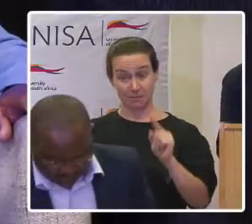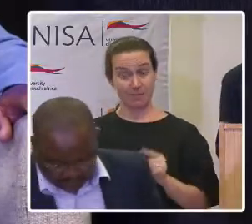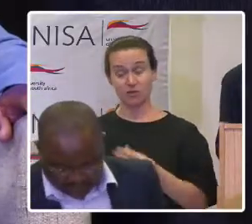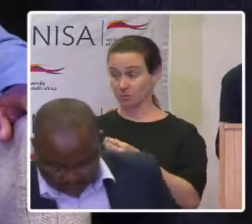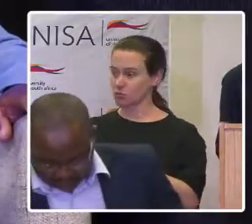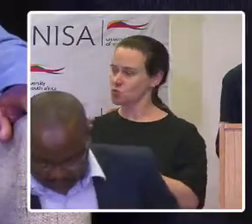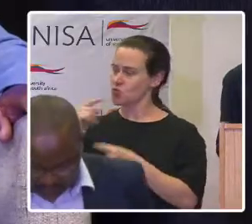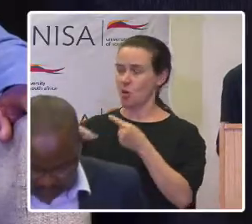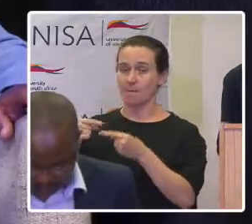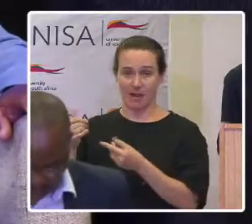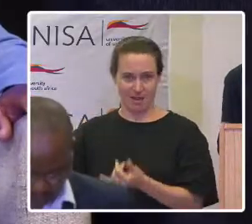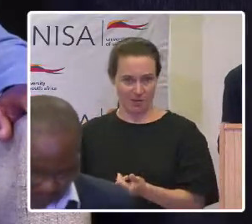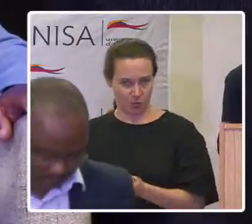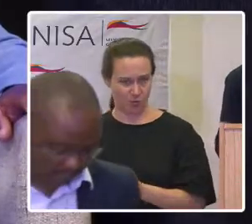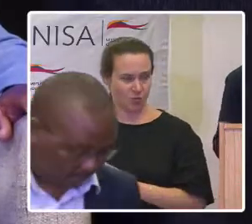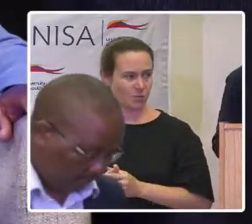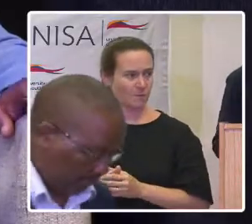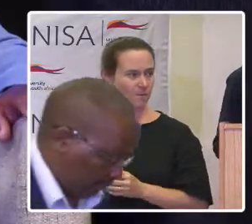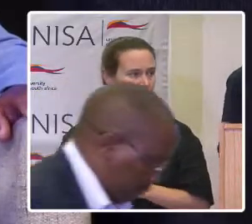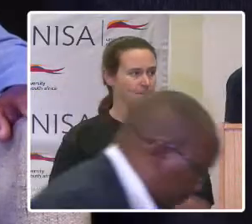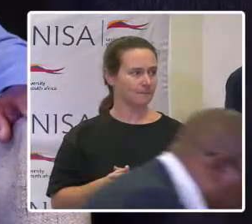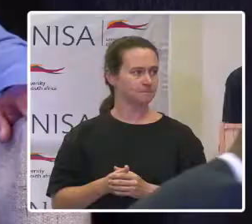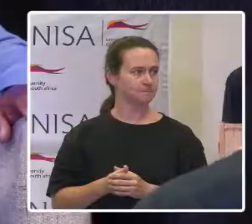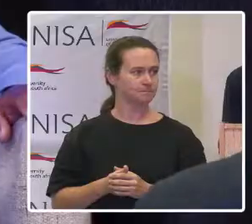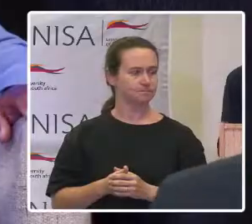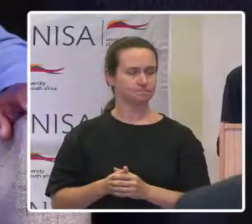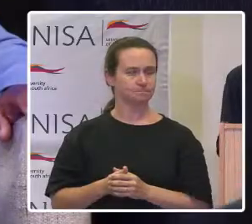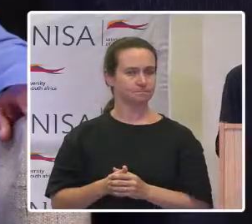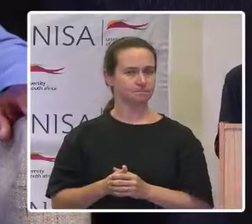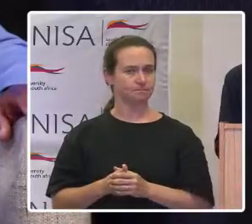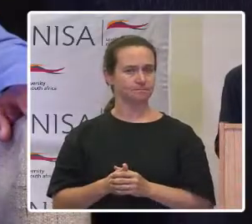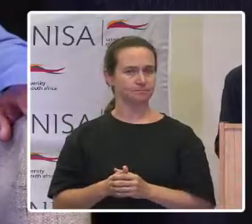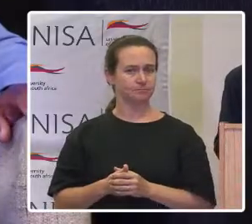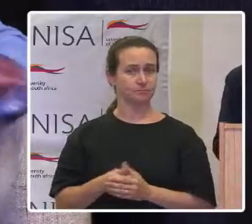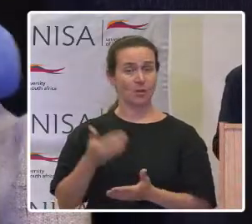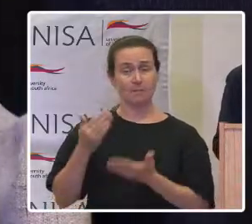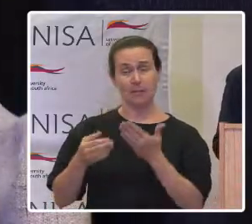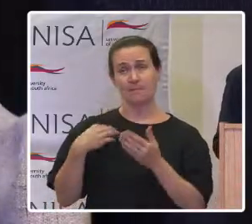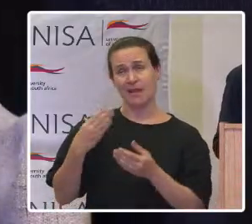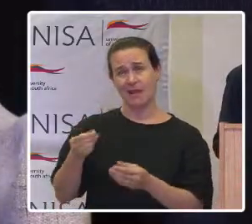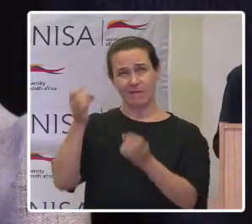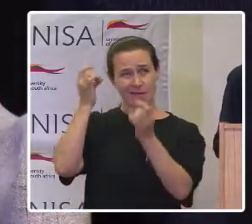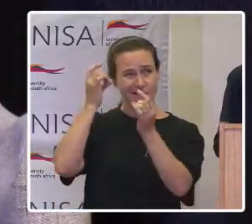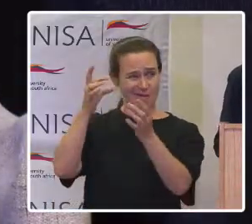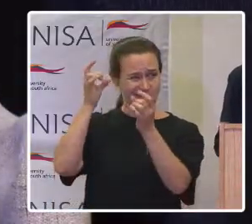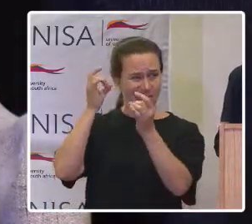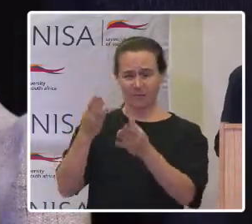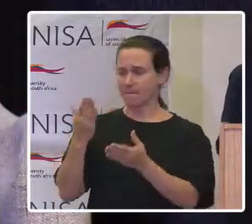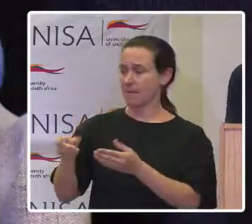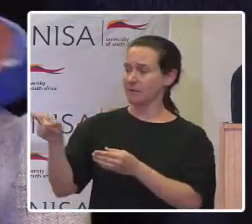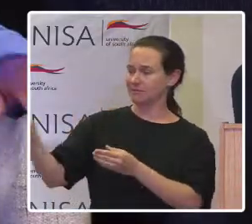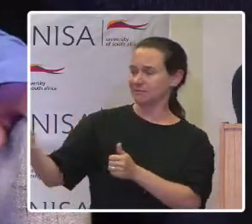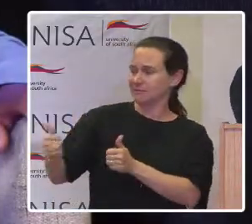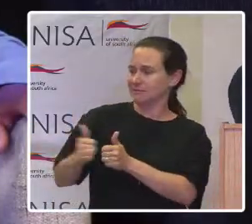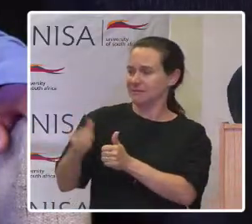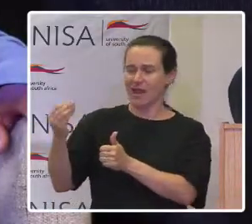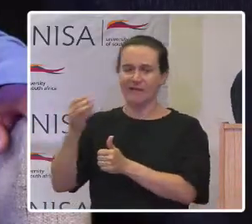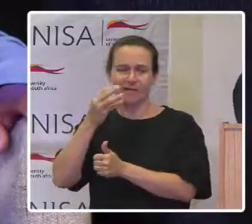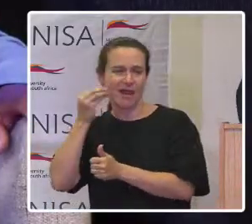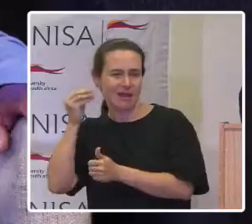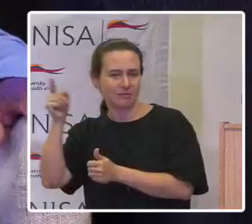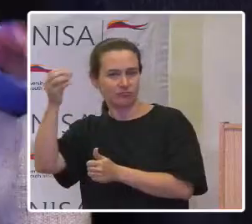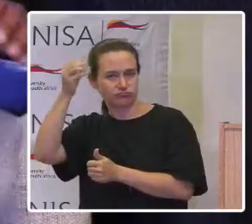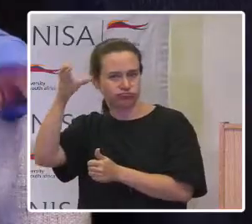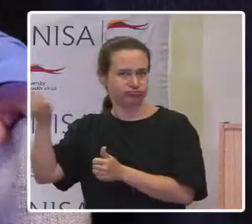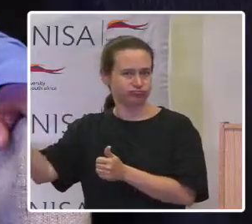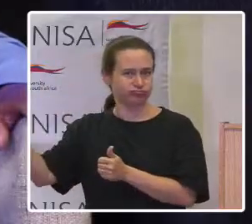talking about right now. I might have some of the information, and my colleague might have certain expertise,